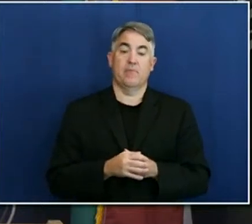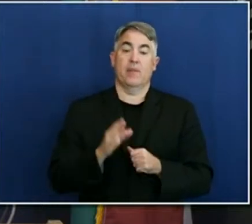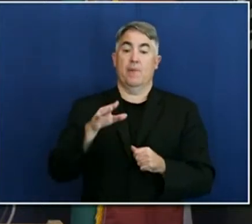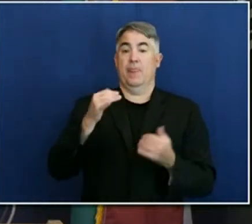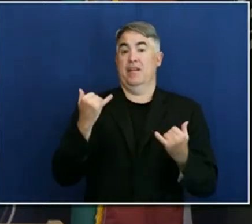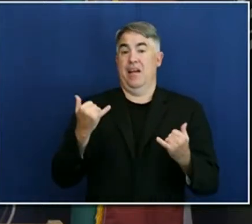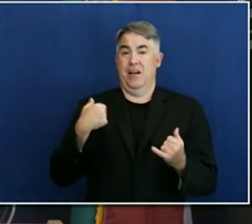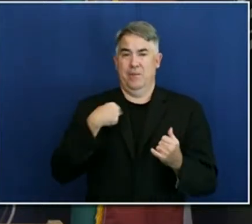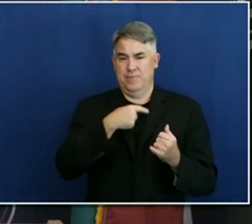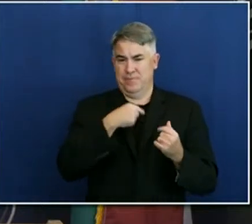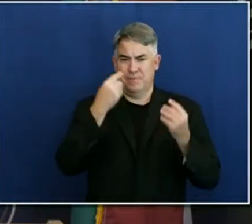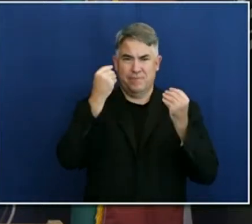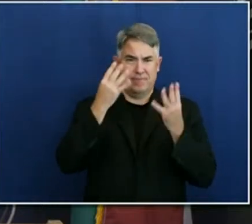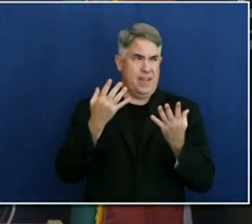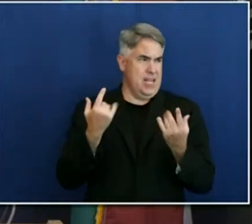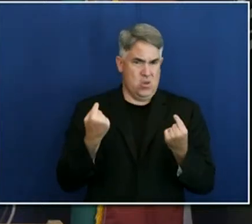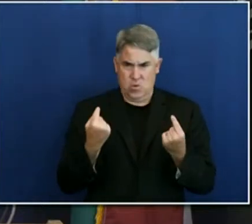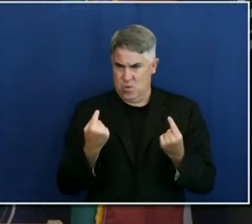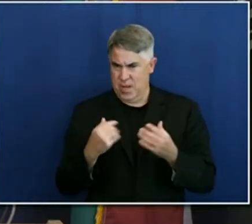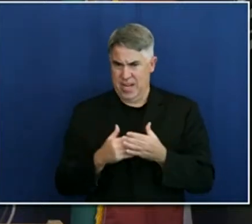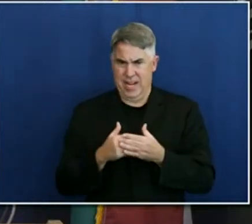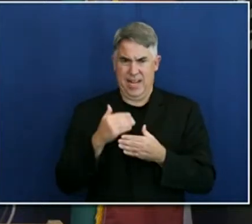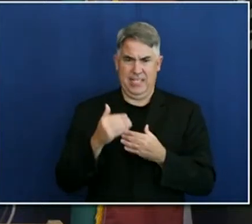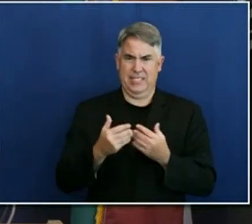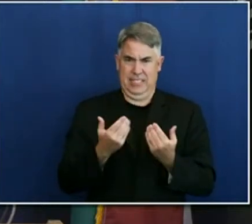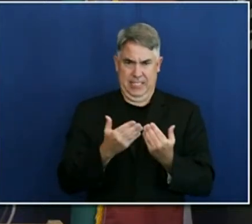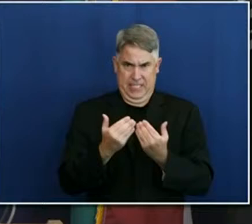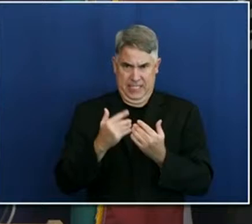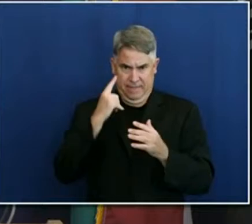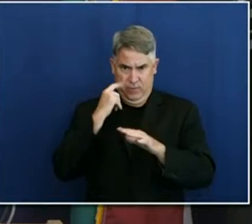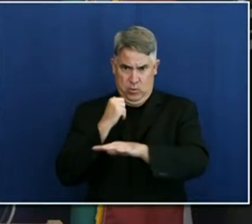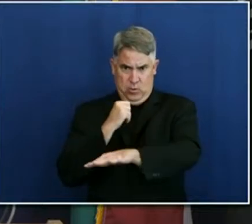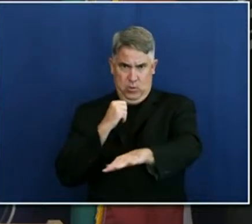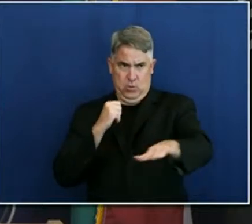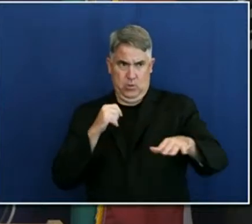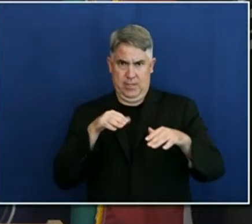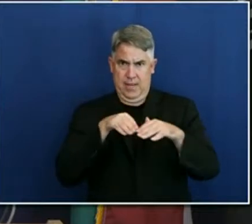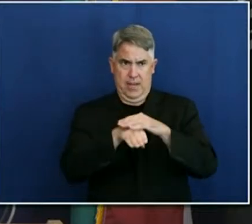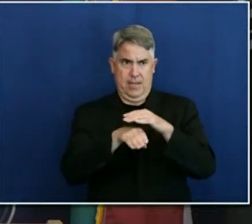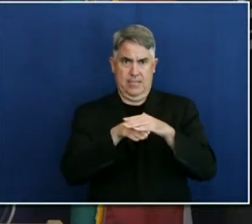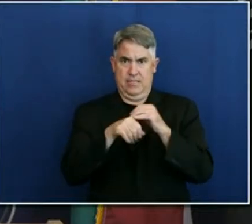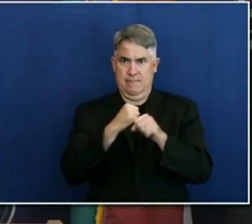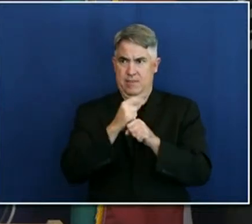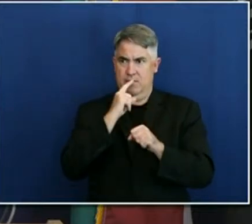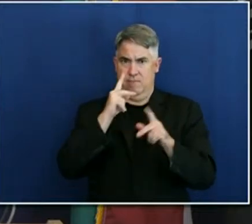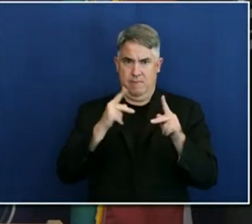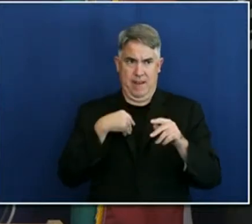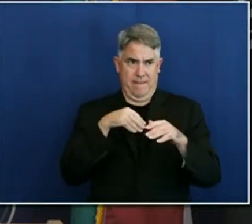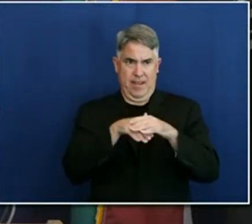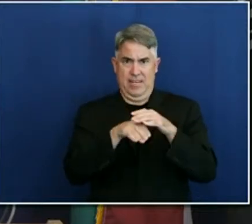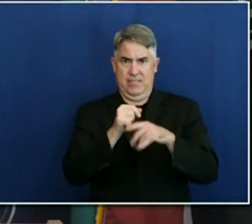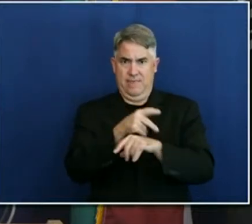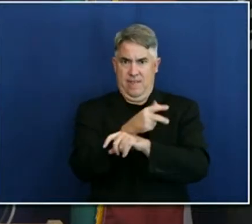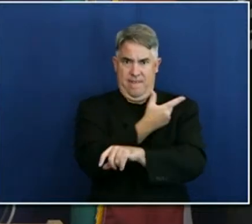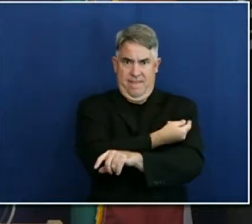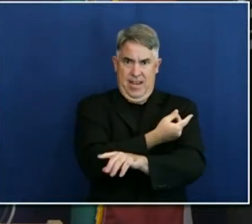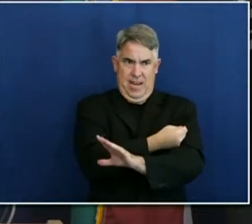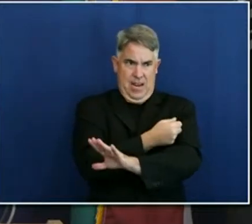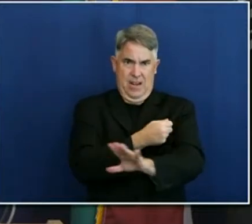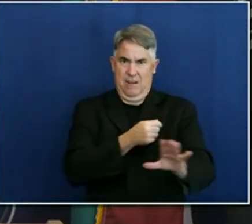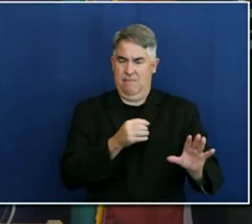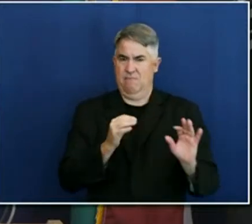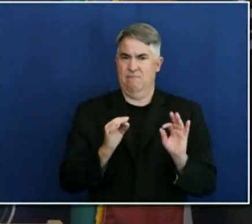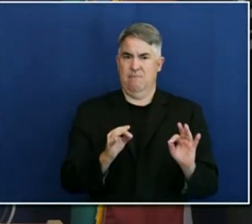in terms of making it more convenient, a little bit more accessible, and begin to do some more creative things. Yesterday, we announced that all 23